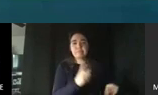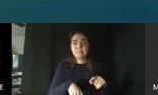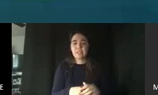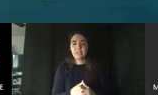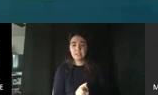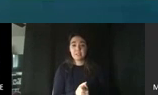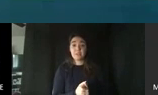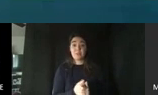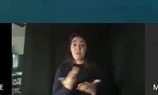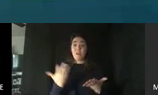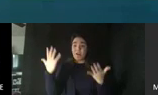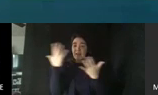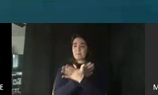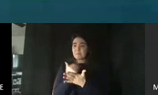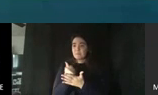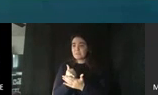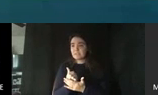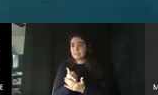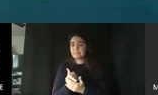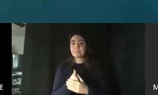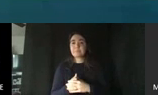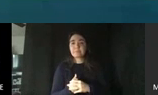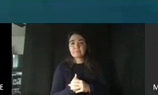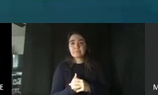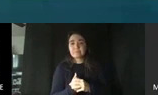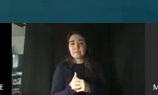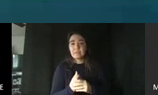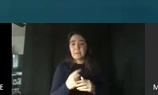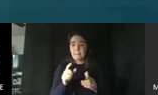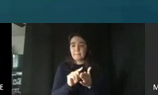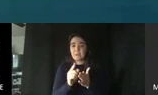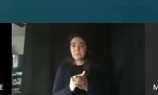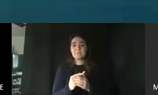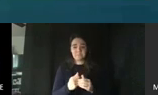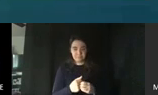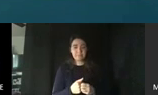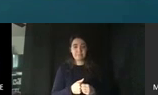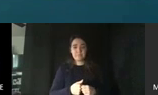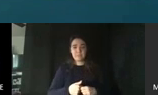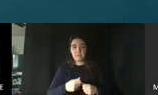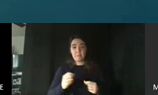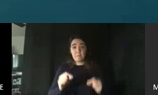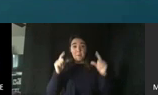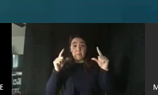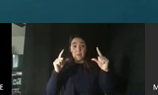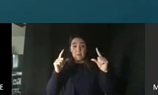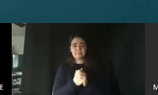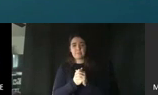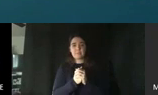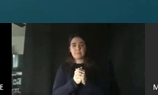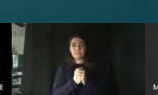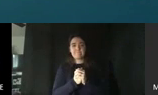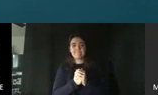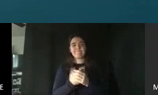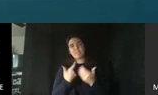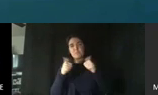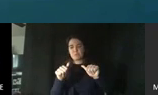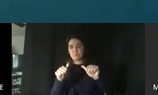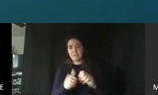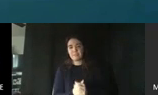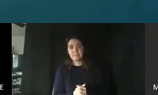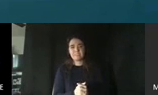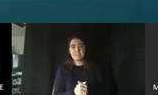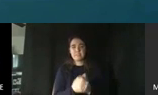But then this opportunity with Penguin popped up. And I said, you know what? let me give it a try. But how am I going to do